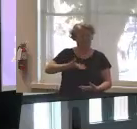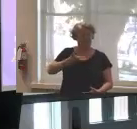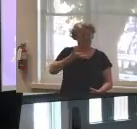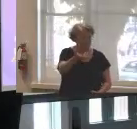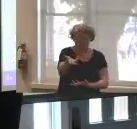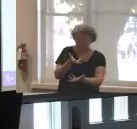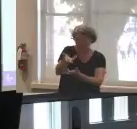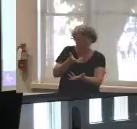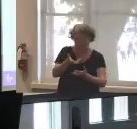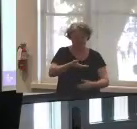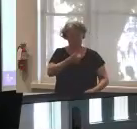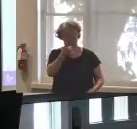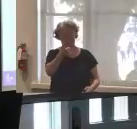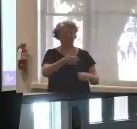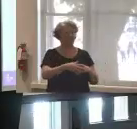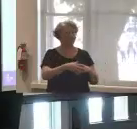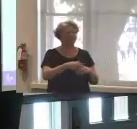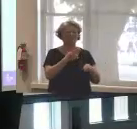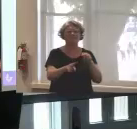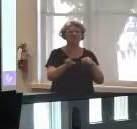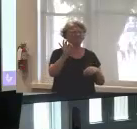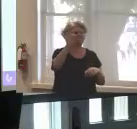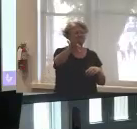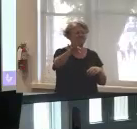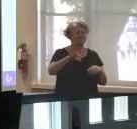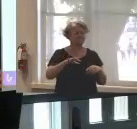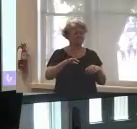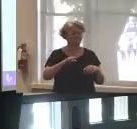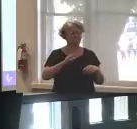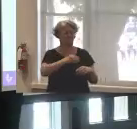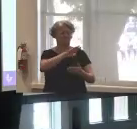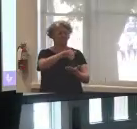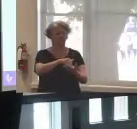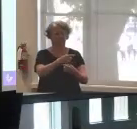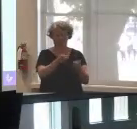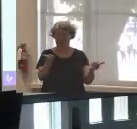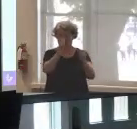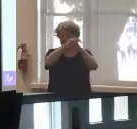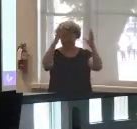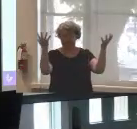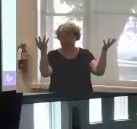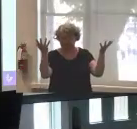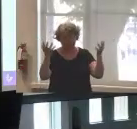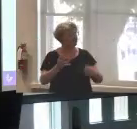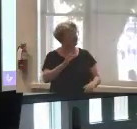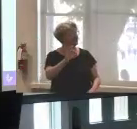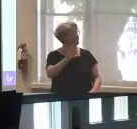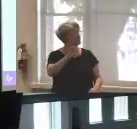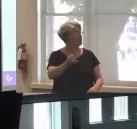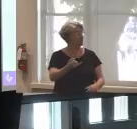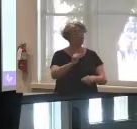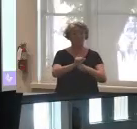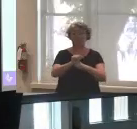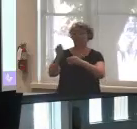well. Just to give a brief rundown about our center for folks who might not be aware of us, FCJ has been working